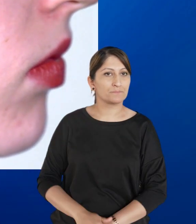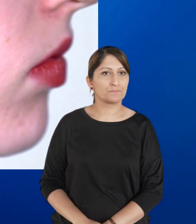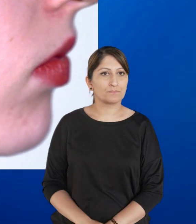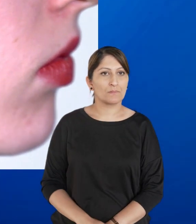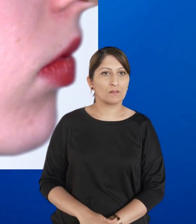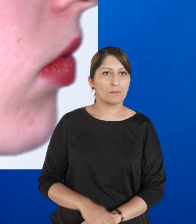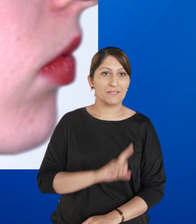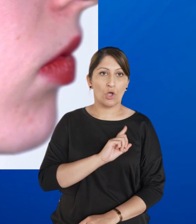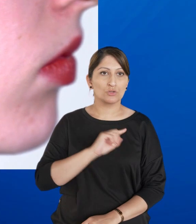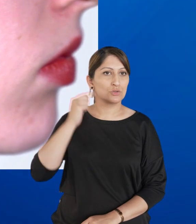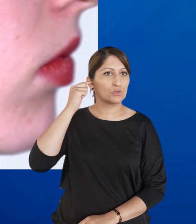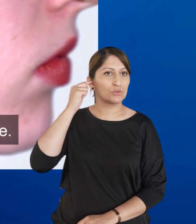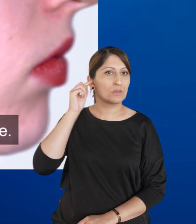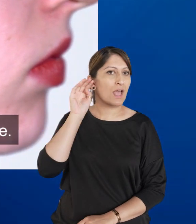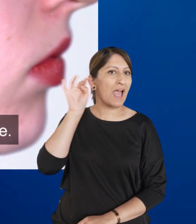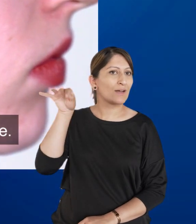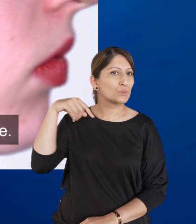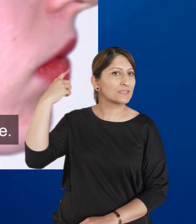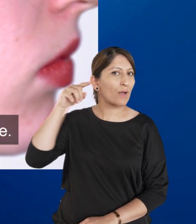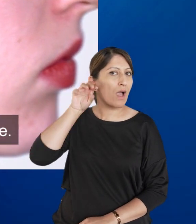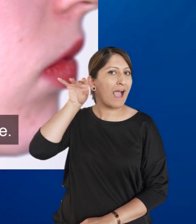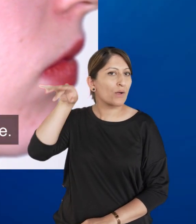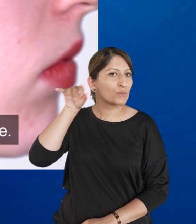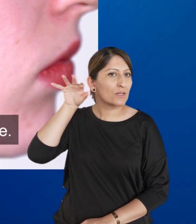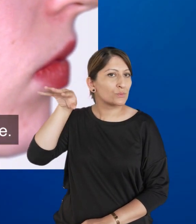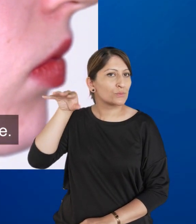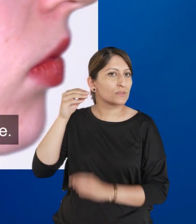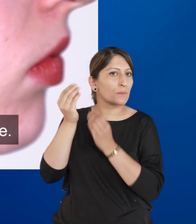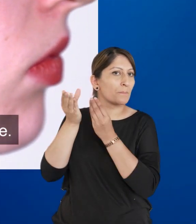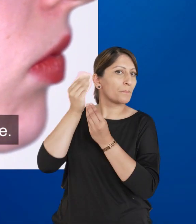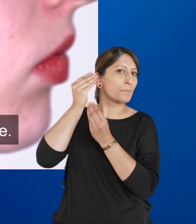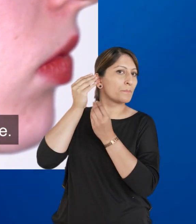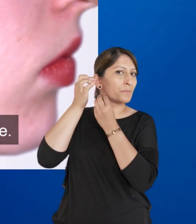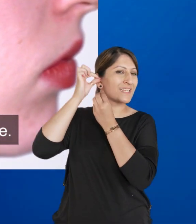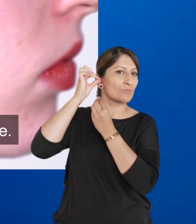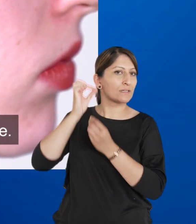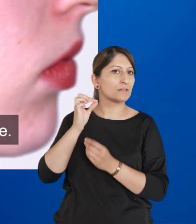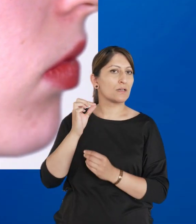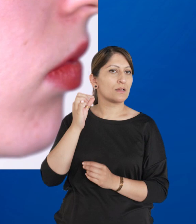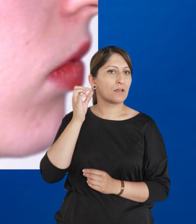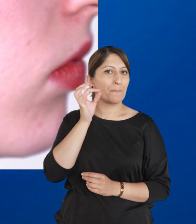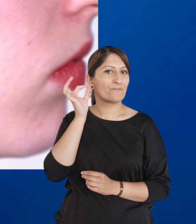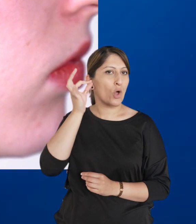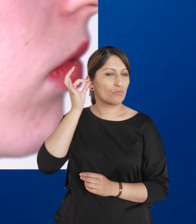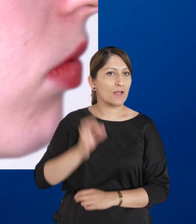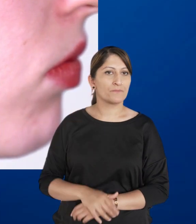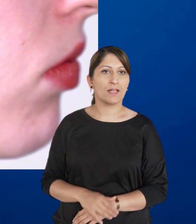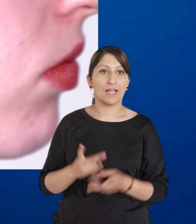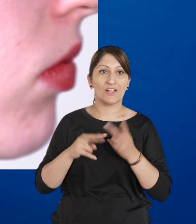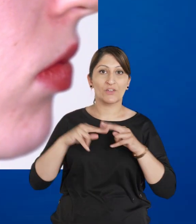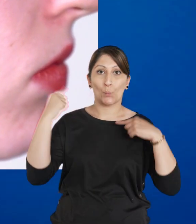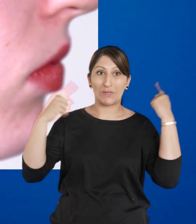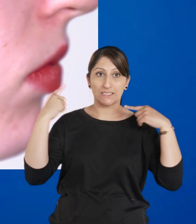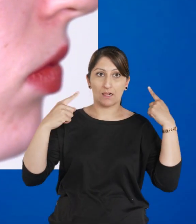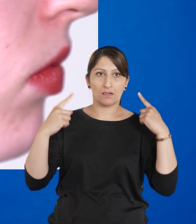your hearing aid leaks out and gets picked up by the hearing aid microphone. If there is whistling